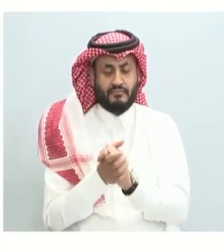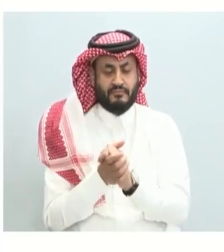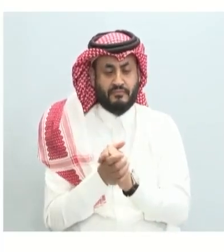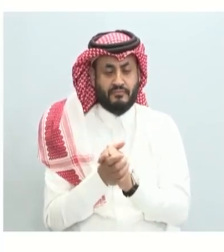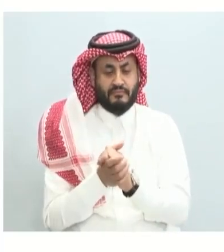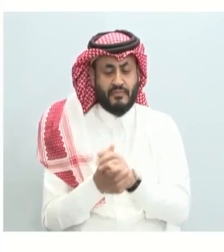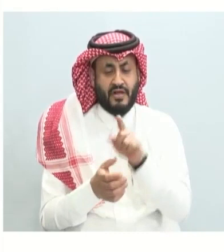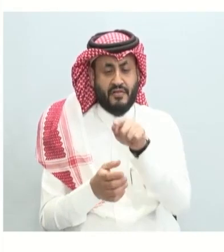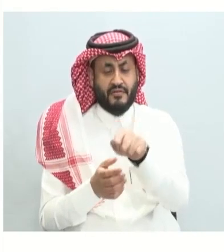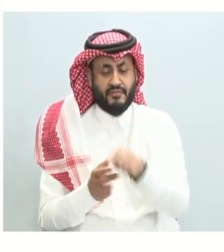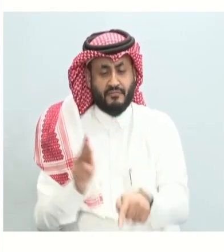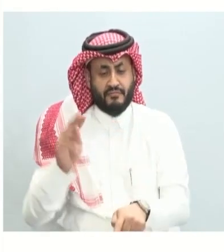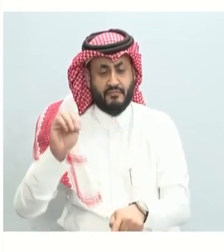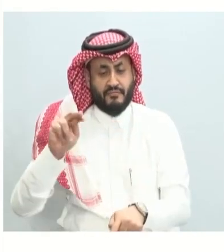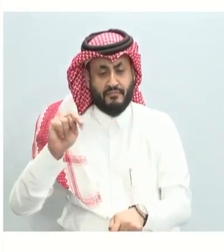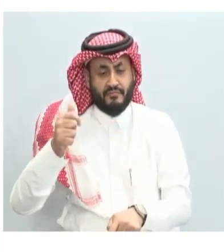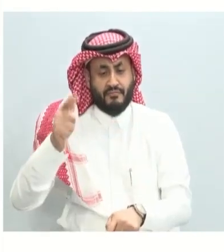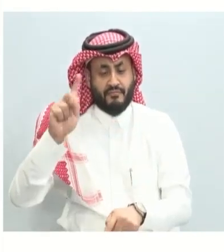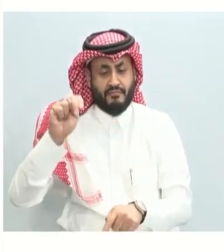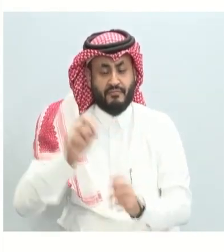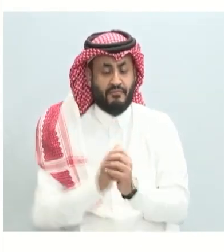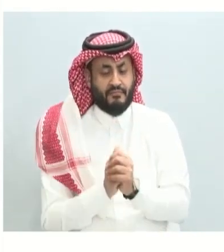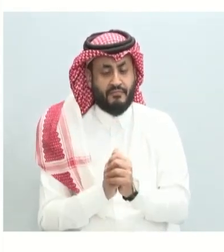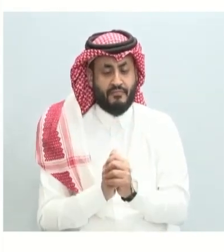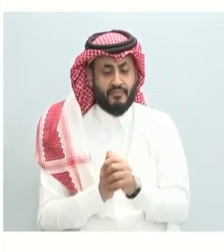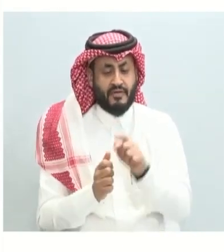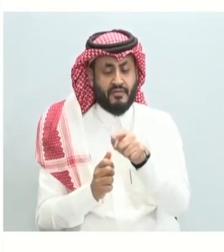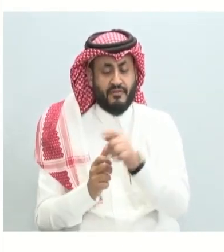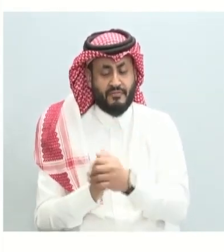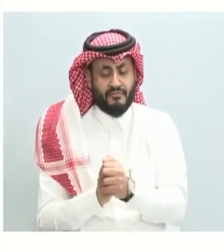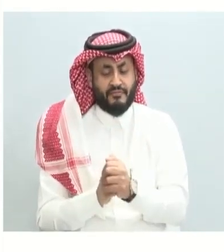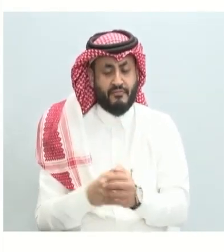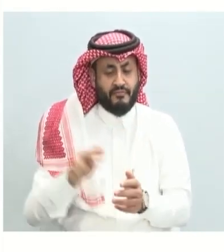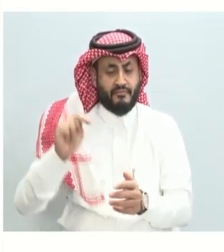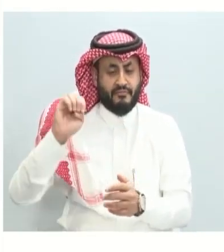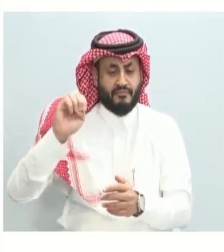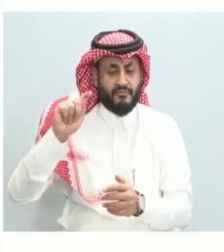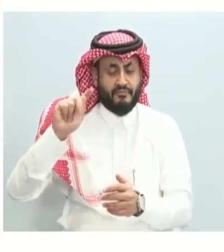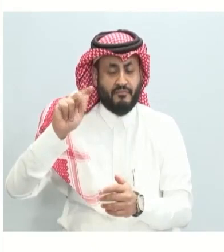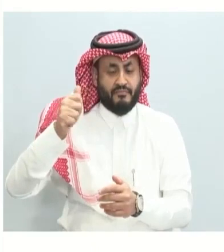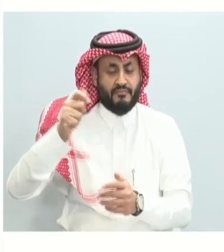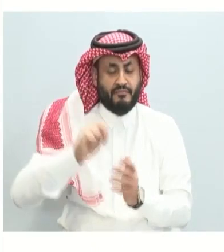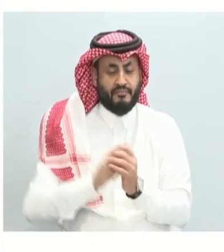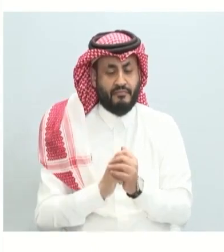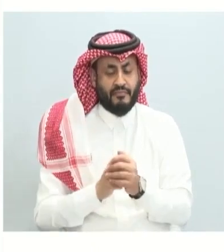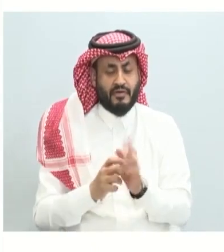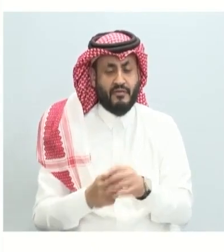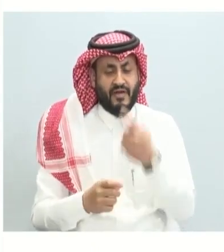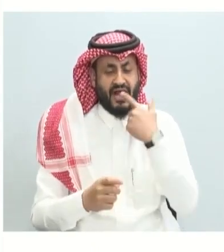This is Kenan. This is Kenan. He is